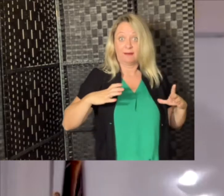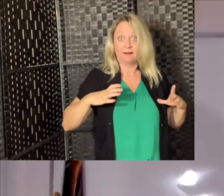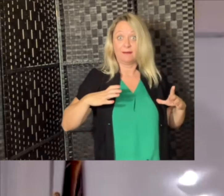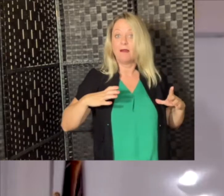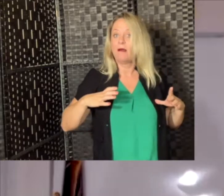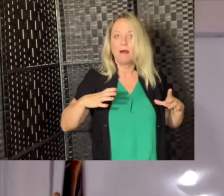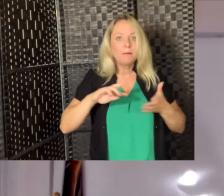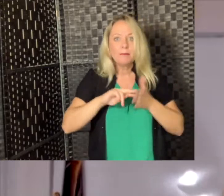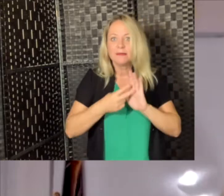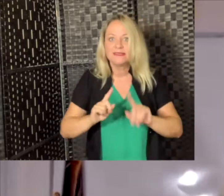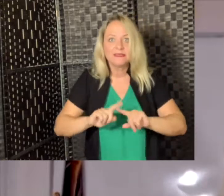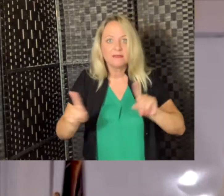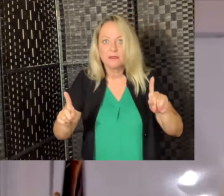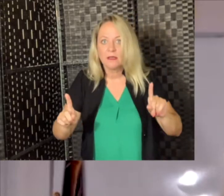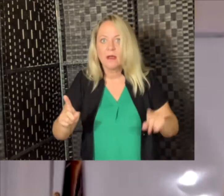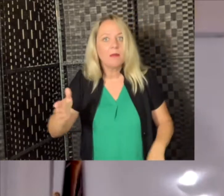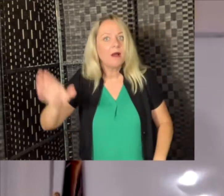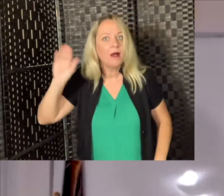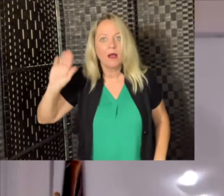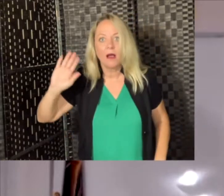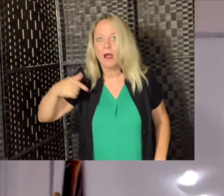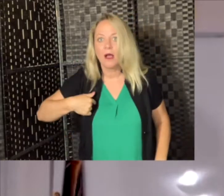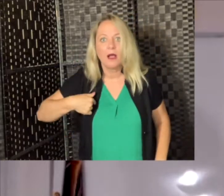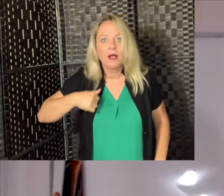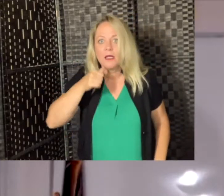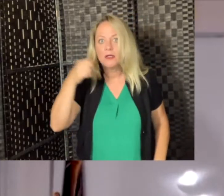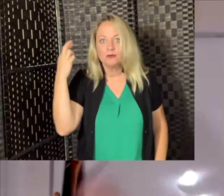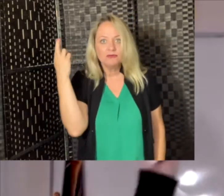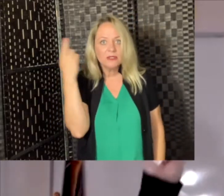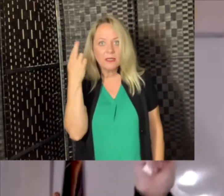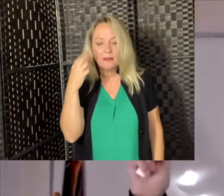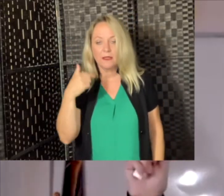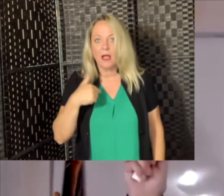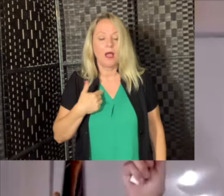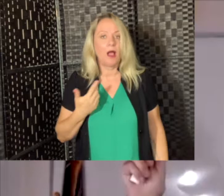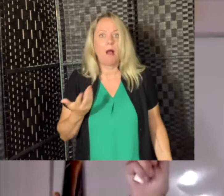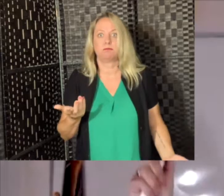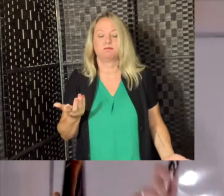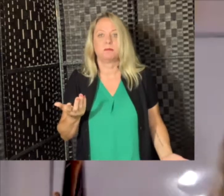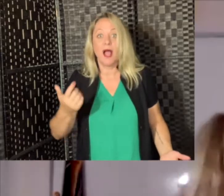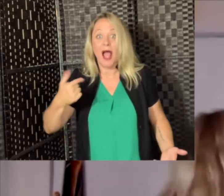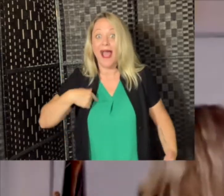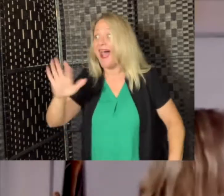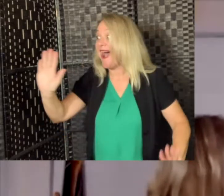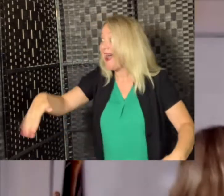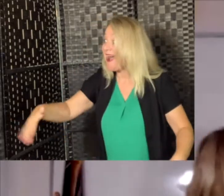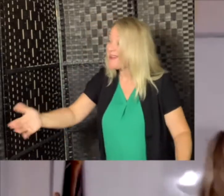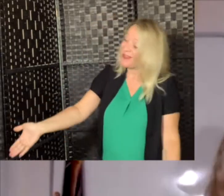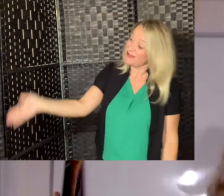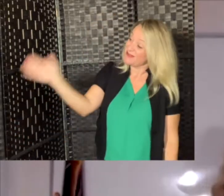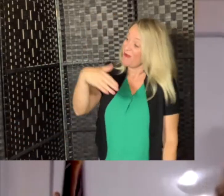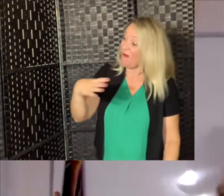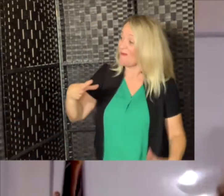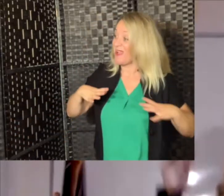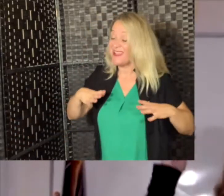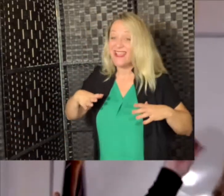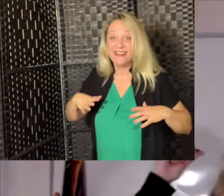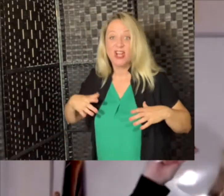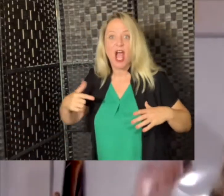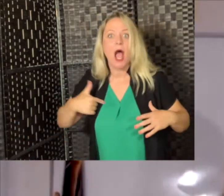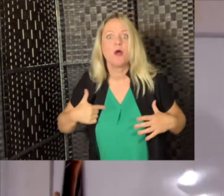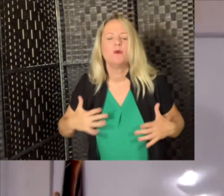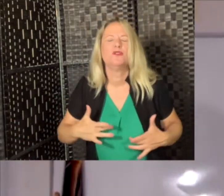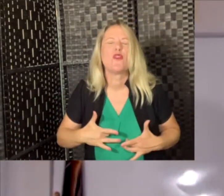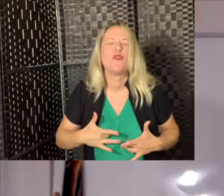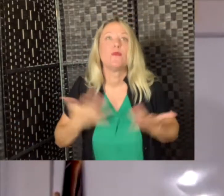partnership, I didn't know about this. And I said, let's go on vacation. I was like, Gertrude was so happy. I'm going